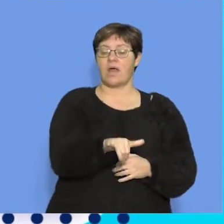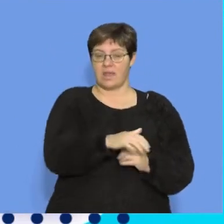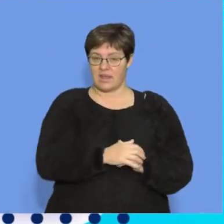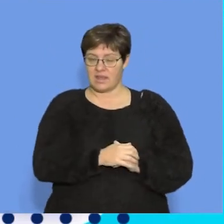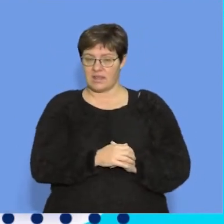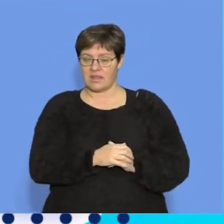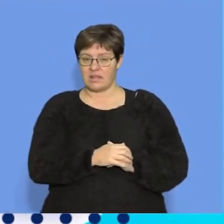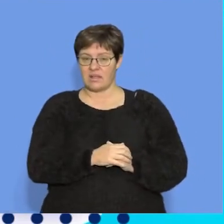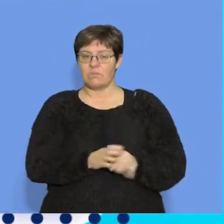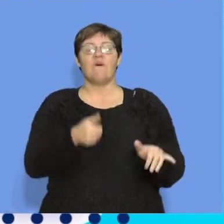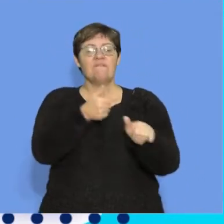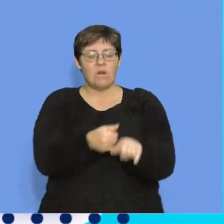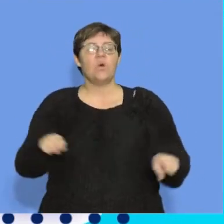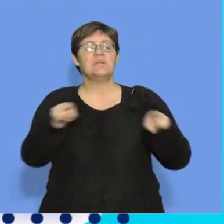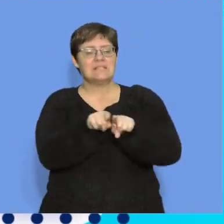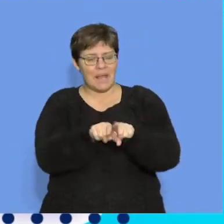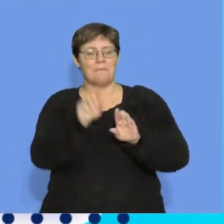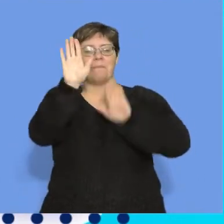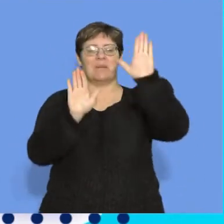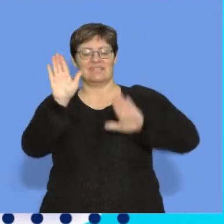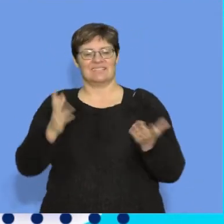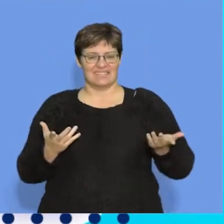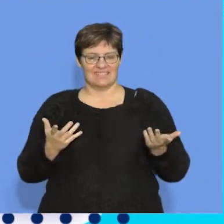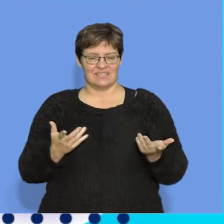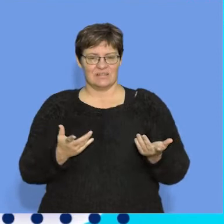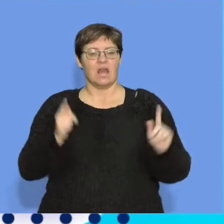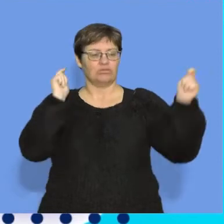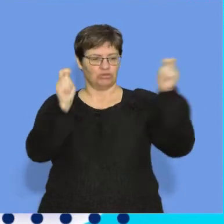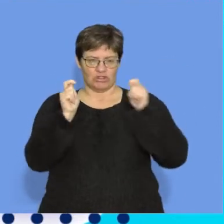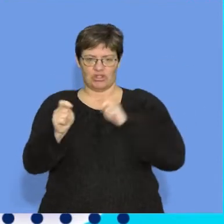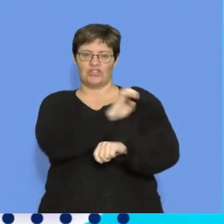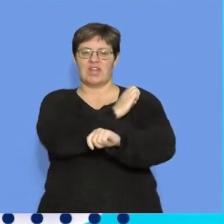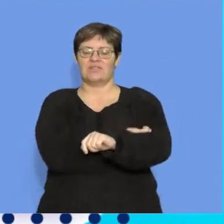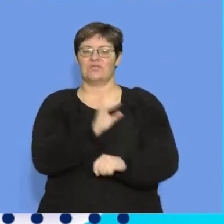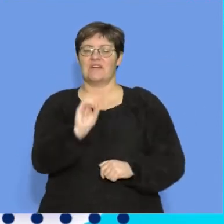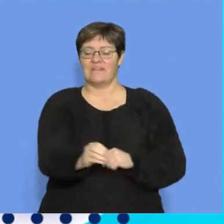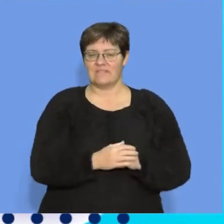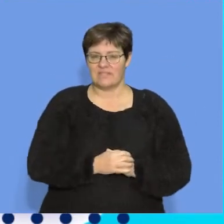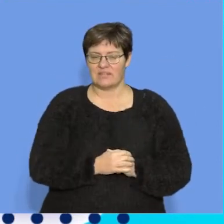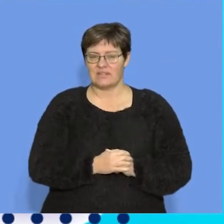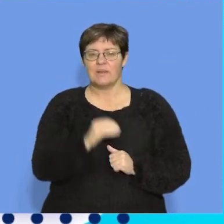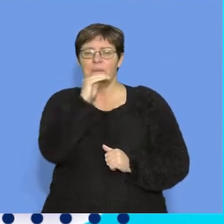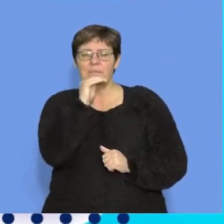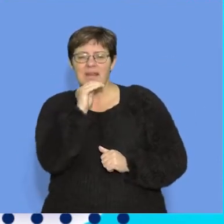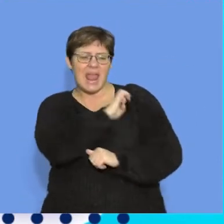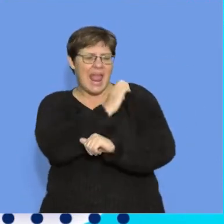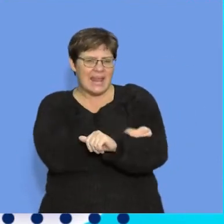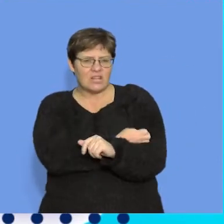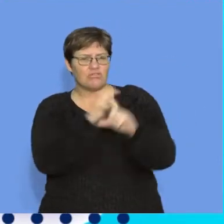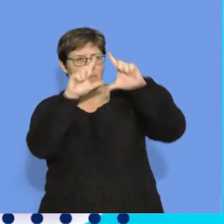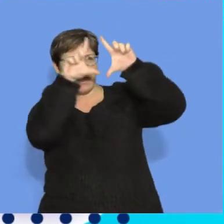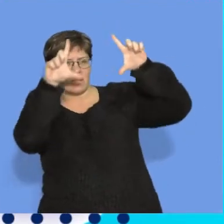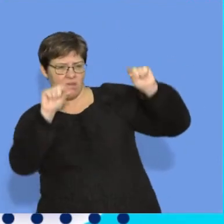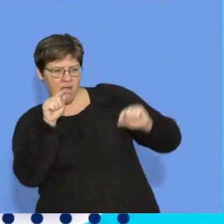and it's going to follow the same pattern of energy changes. And so this is an overlapping energy